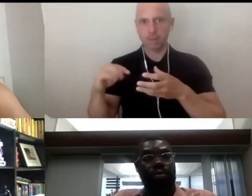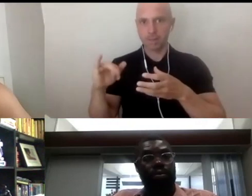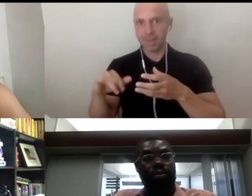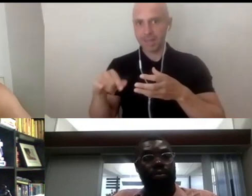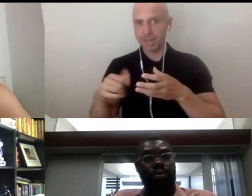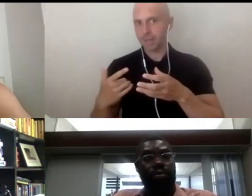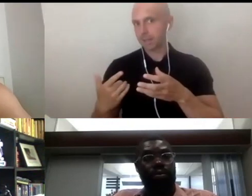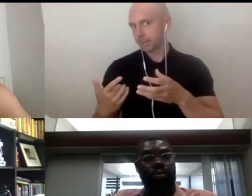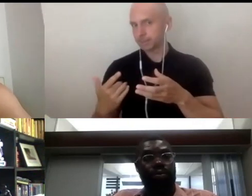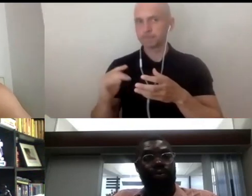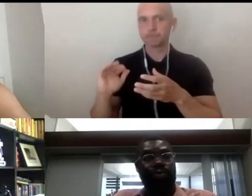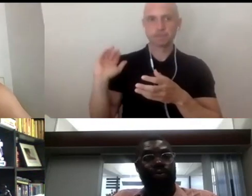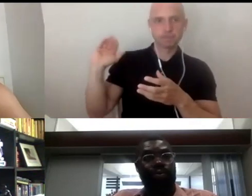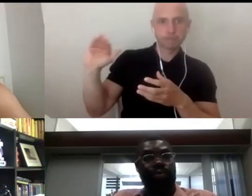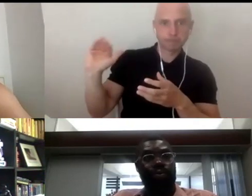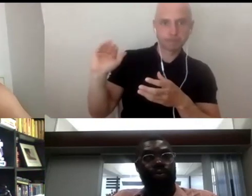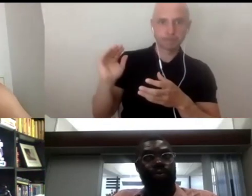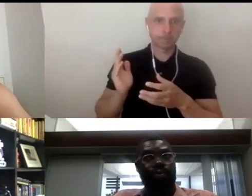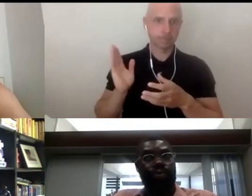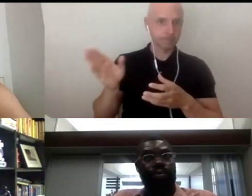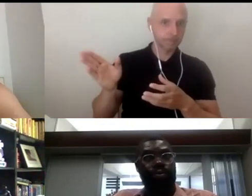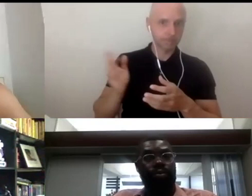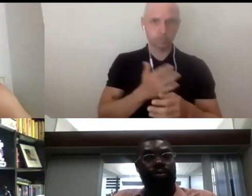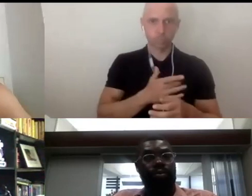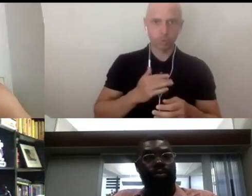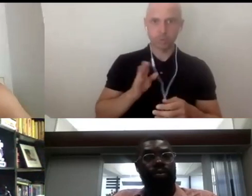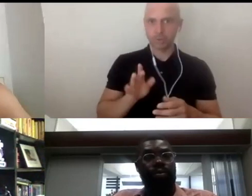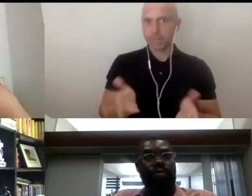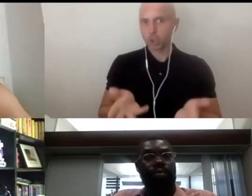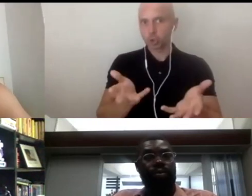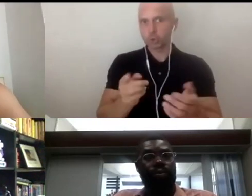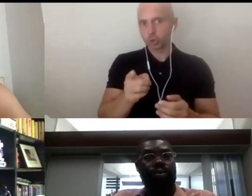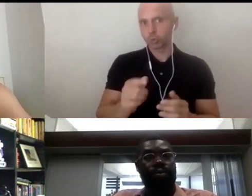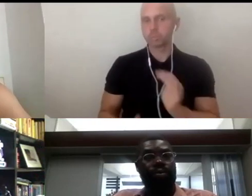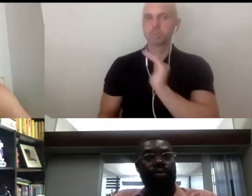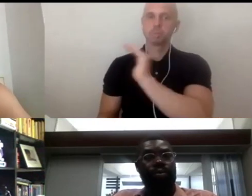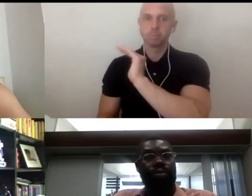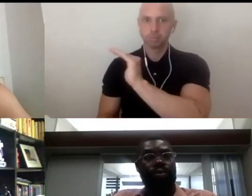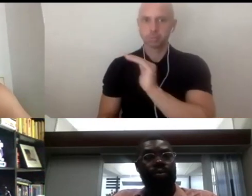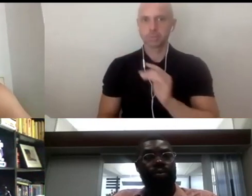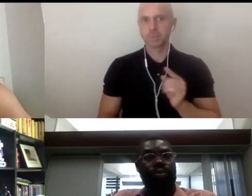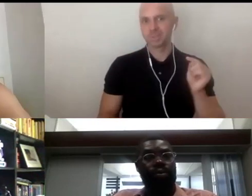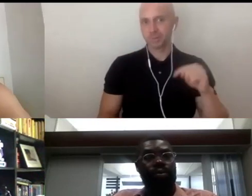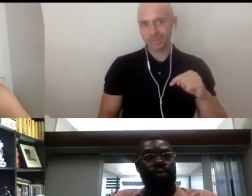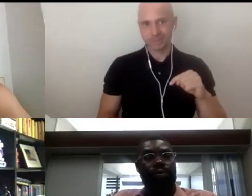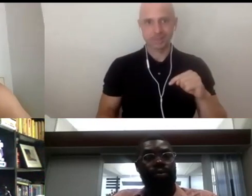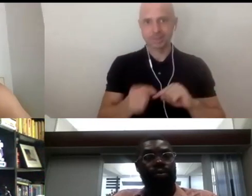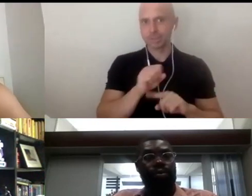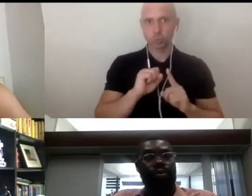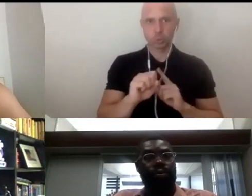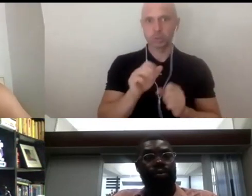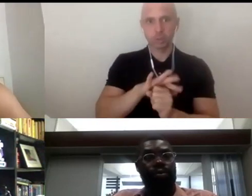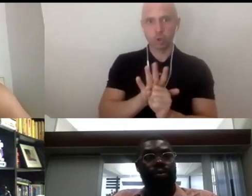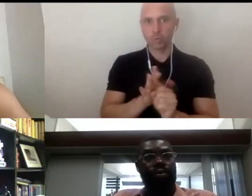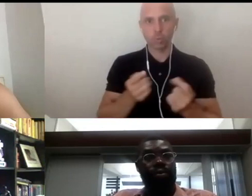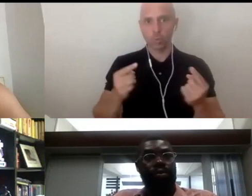sector, I encourage you to reach out to them directly. But again, the situation is fluid, so it'll all depend on how we do in